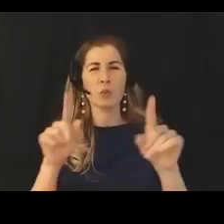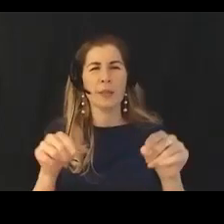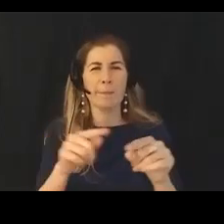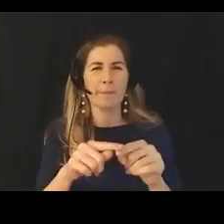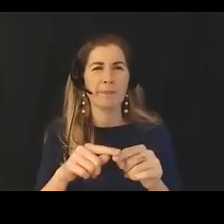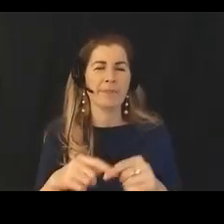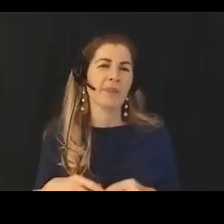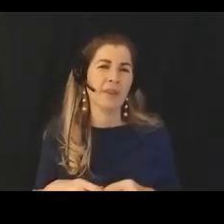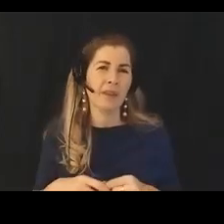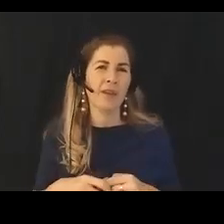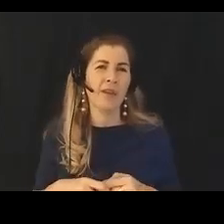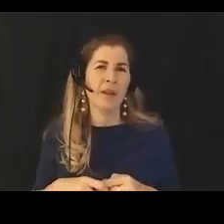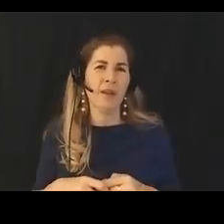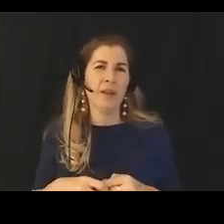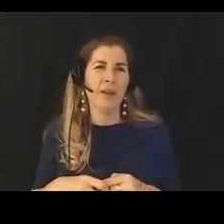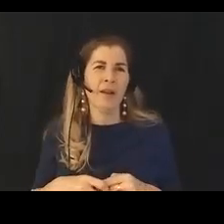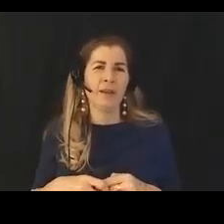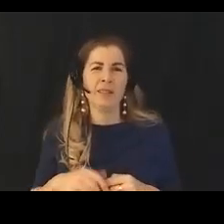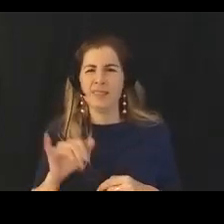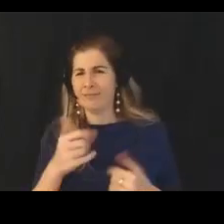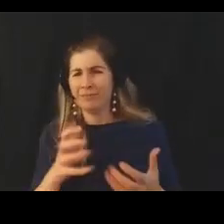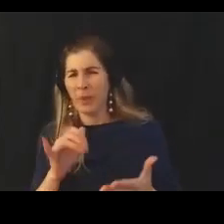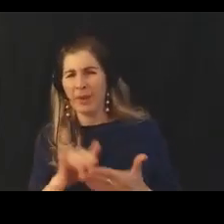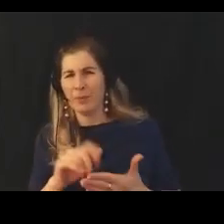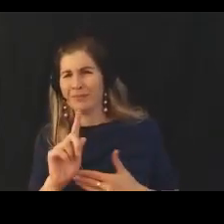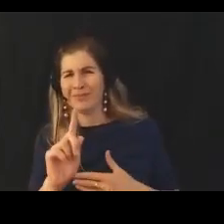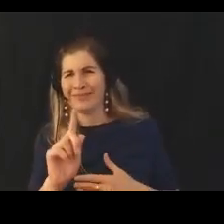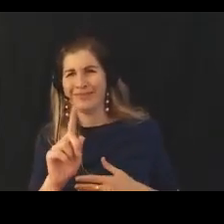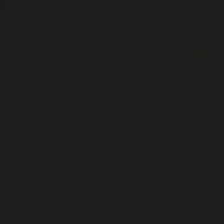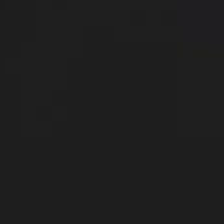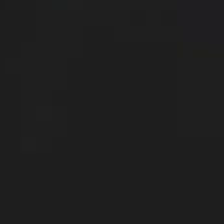relatively quickly. And that's not what I wanted to do.